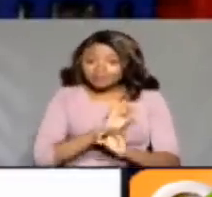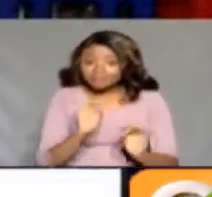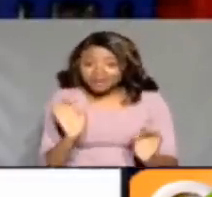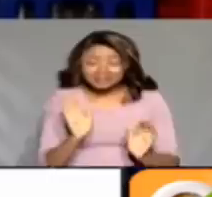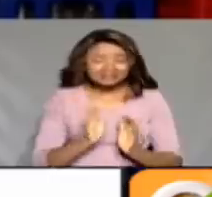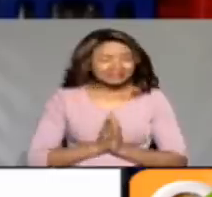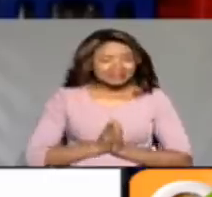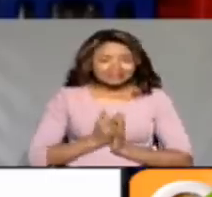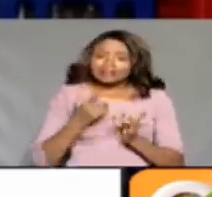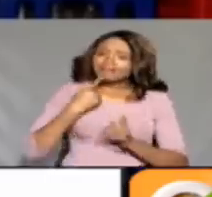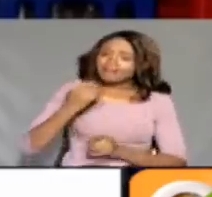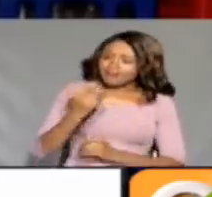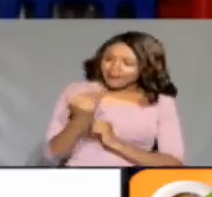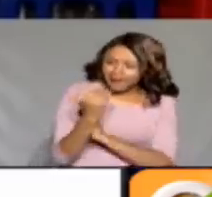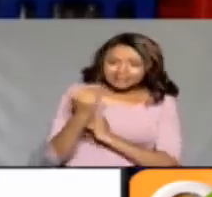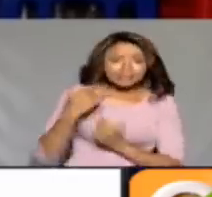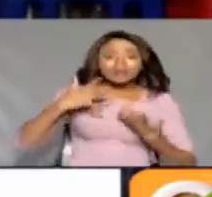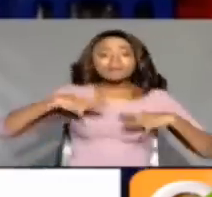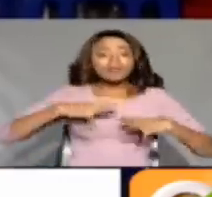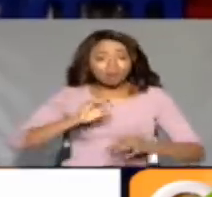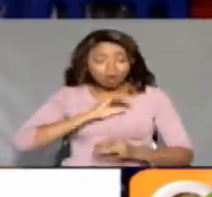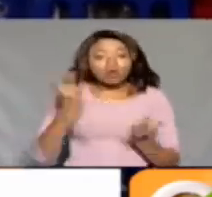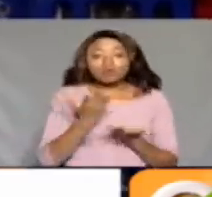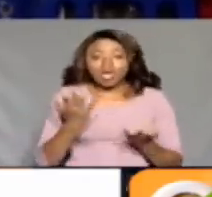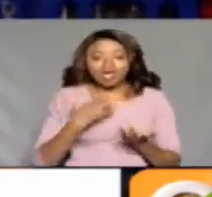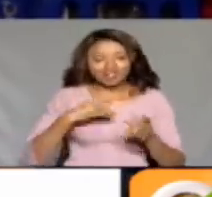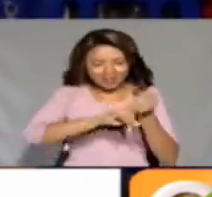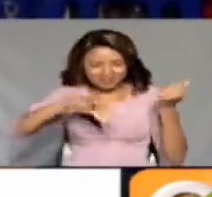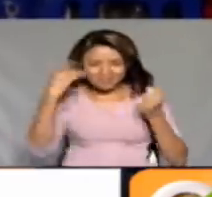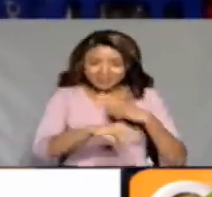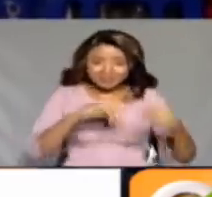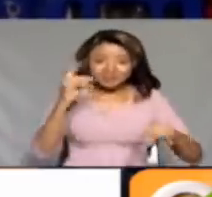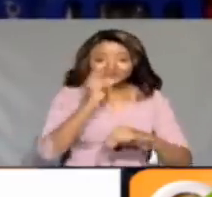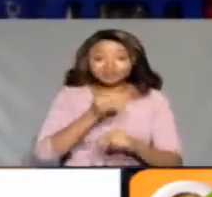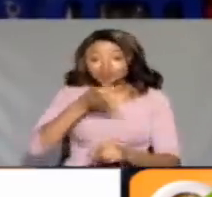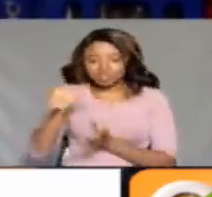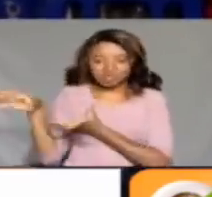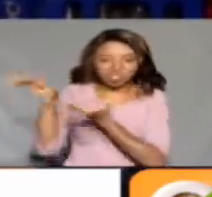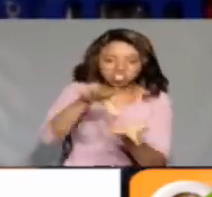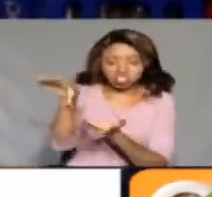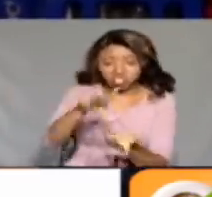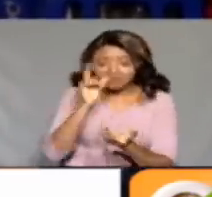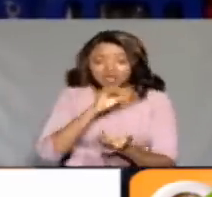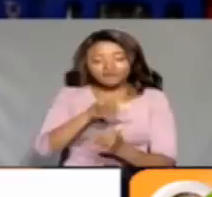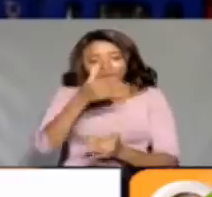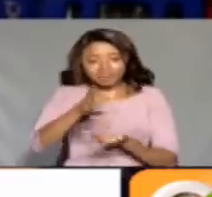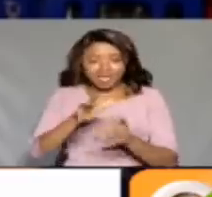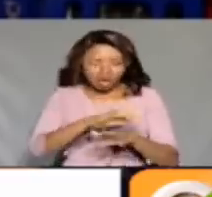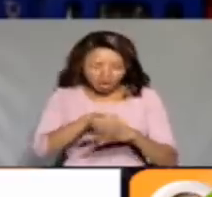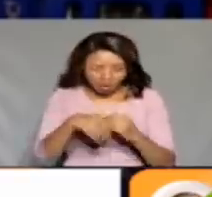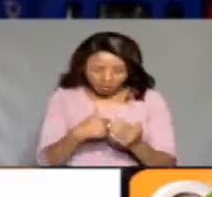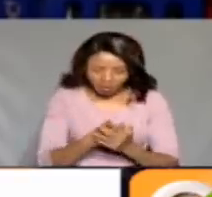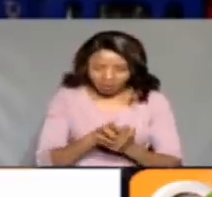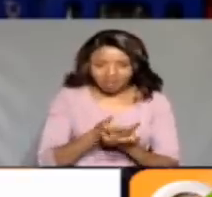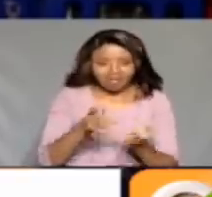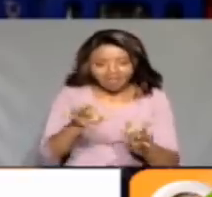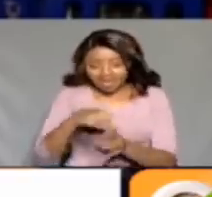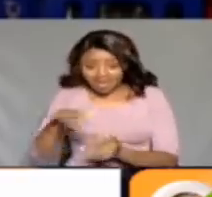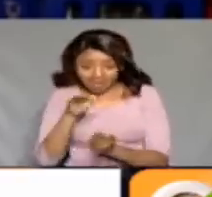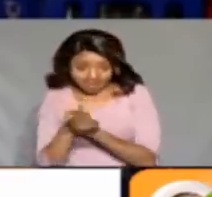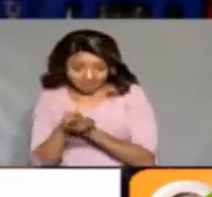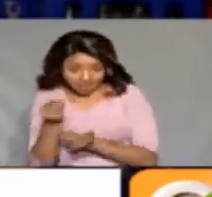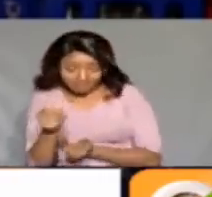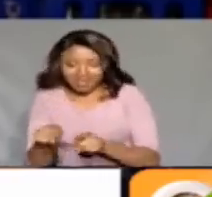tena mwenyewe ako wapi, sasa wakaanza kutuchapa wakitimwagiria maji. Ndio wakafuja kaunta zote mbili,